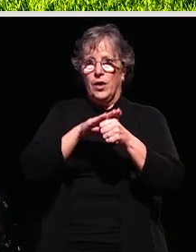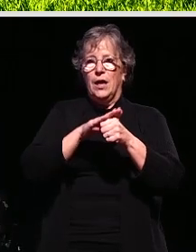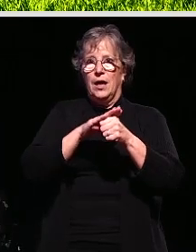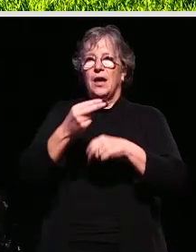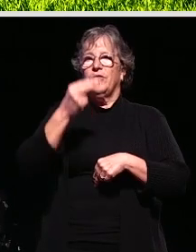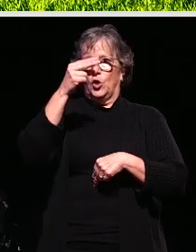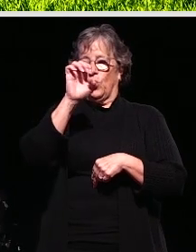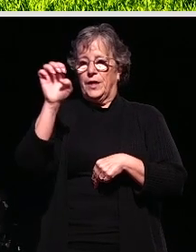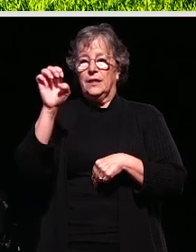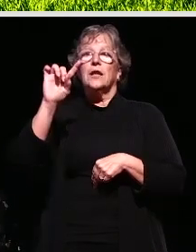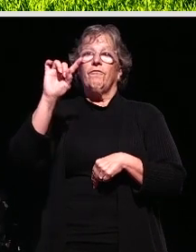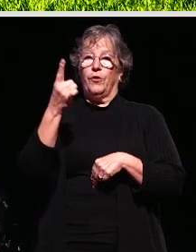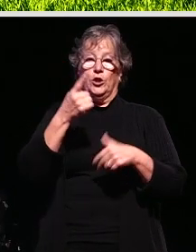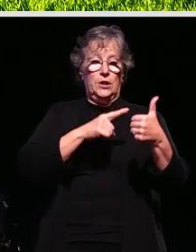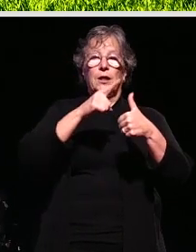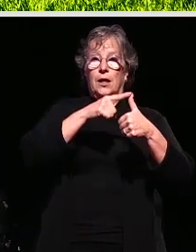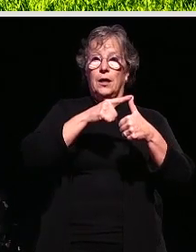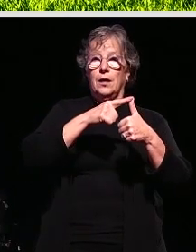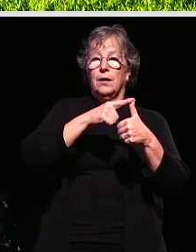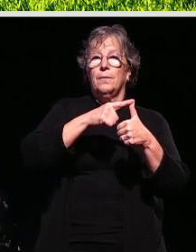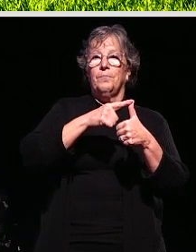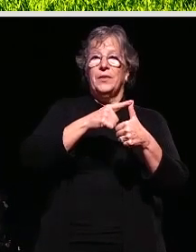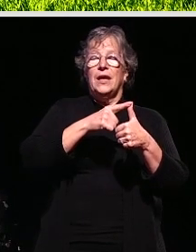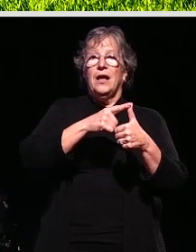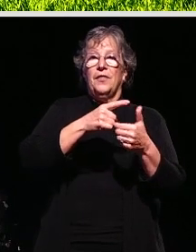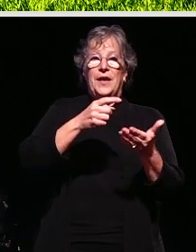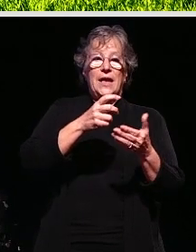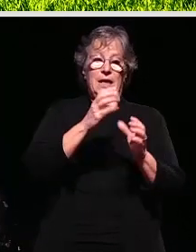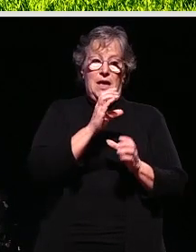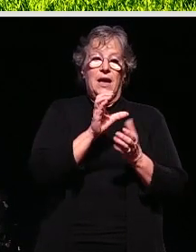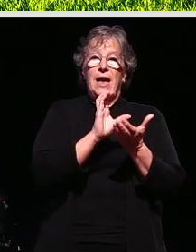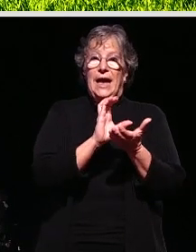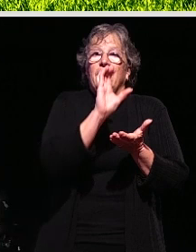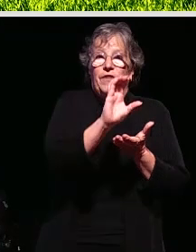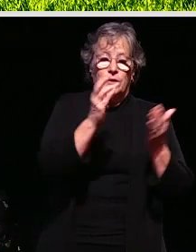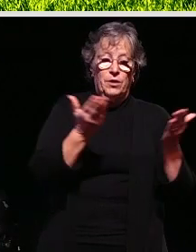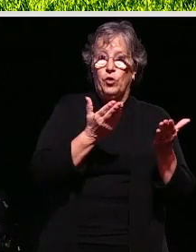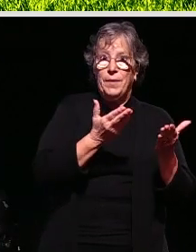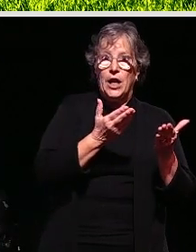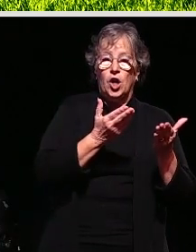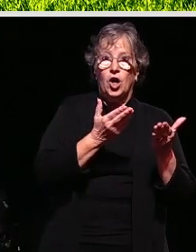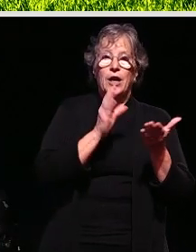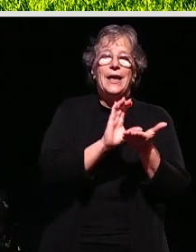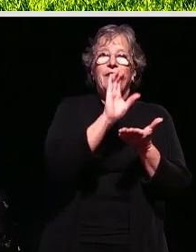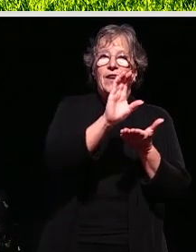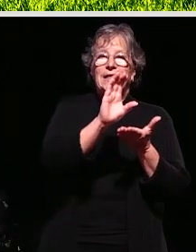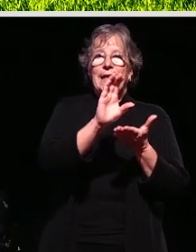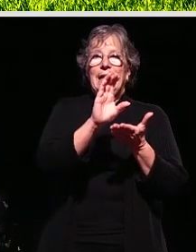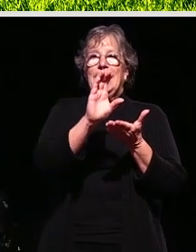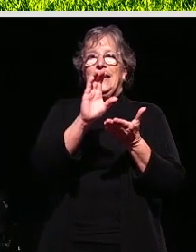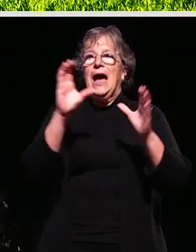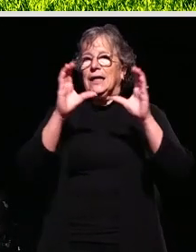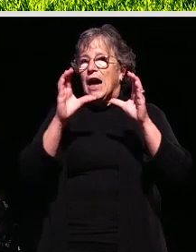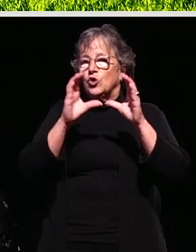mentioned, would be to take the $1 million investment from Grow New York, invest in contract manufacturing with the Optimation team, a rebuild